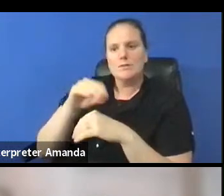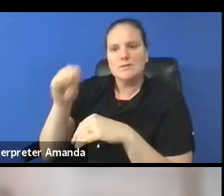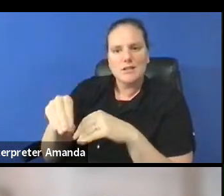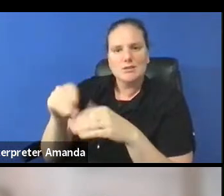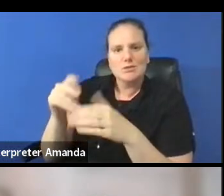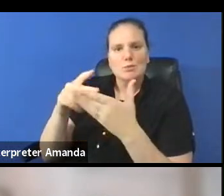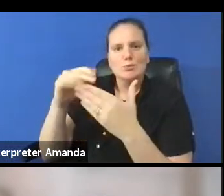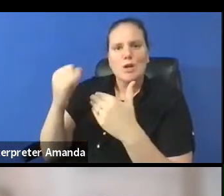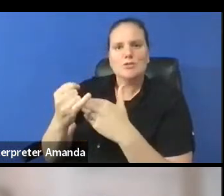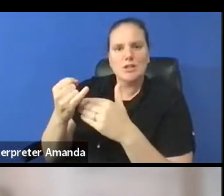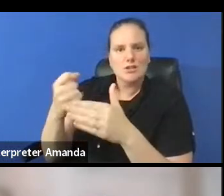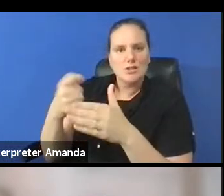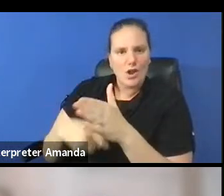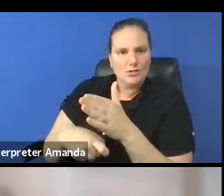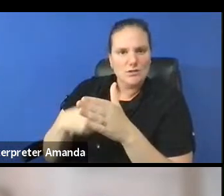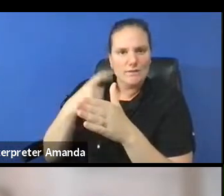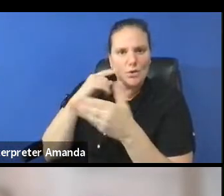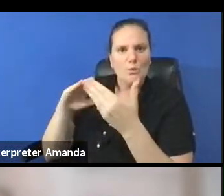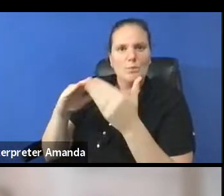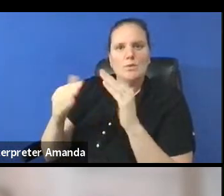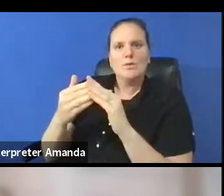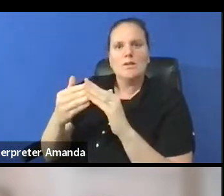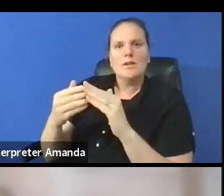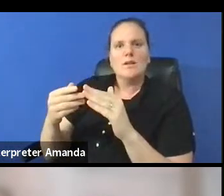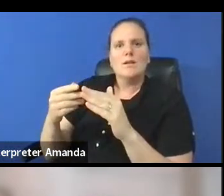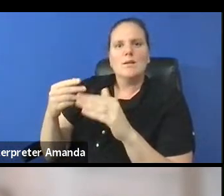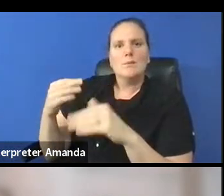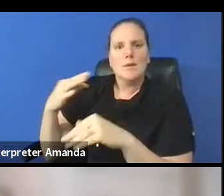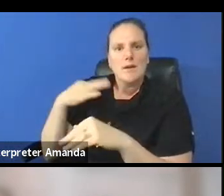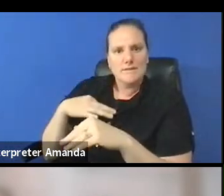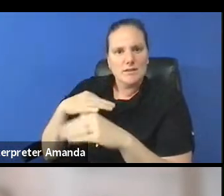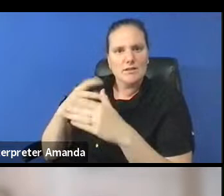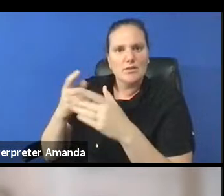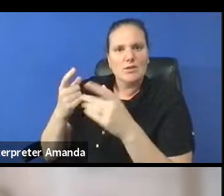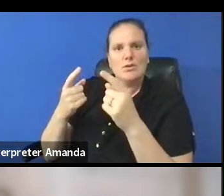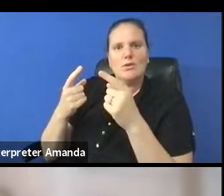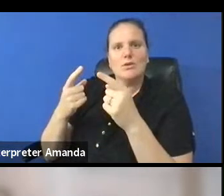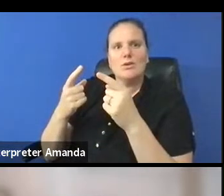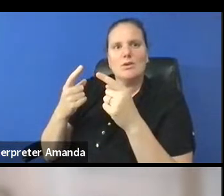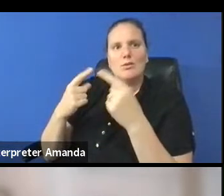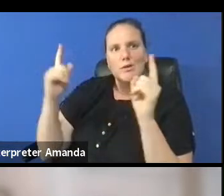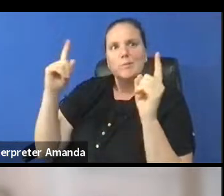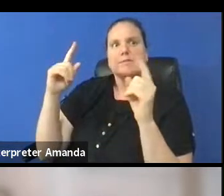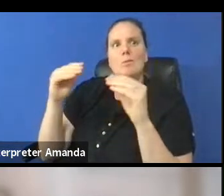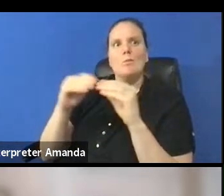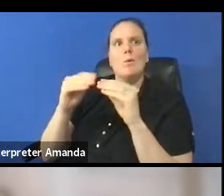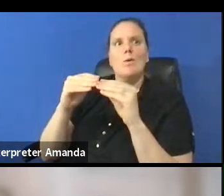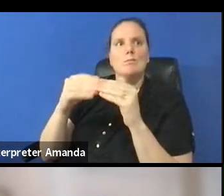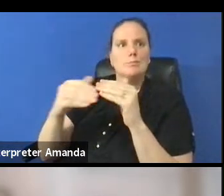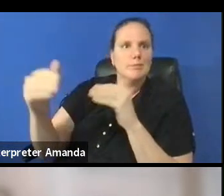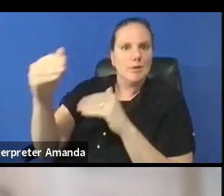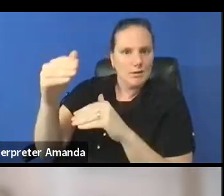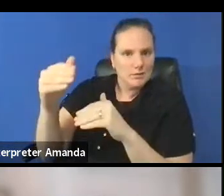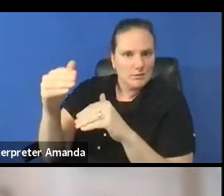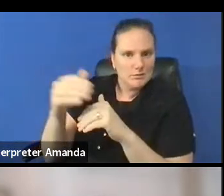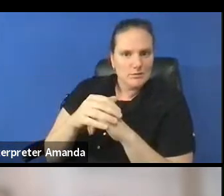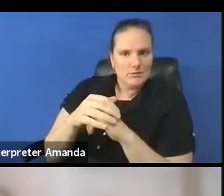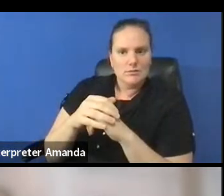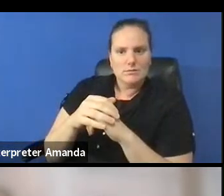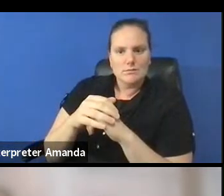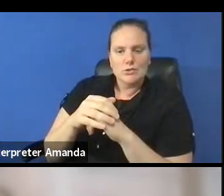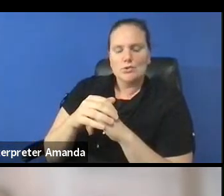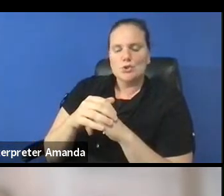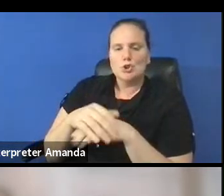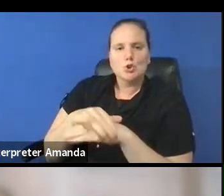costs going for community benefits agreements as a way to go above and beyond the sort of the do no